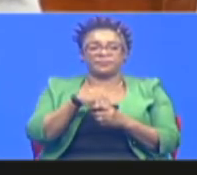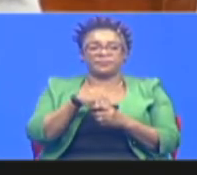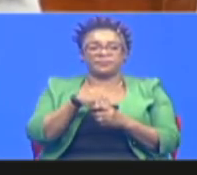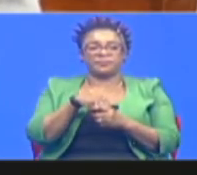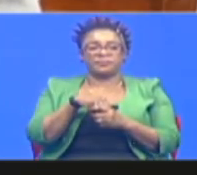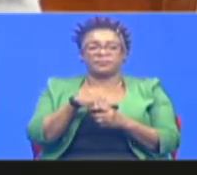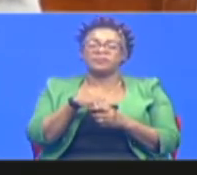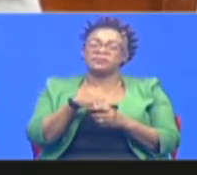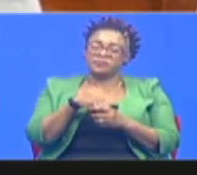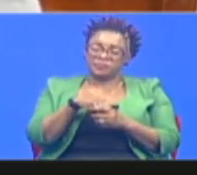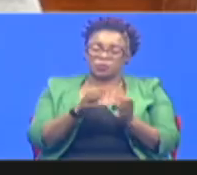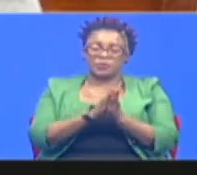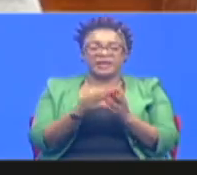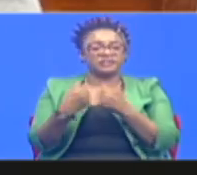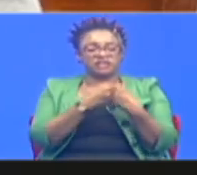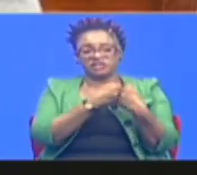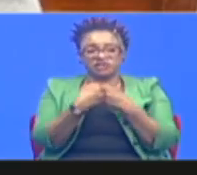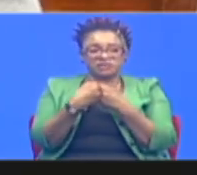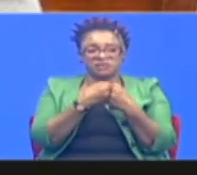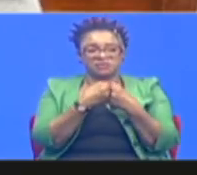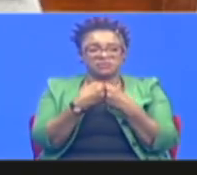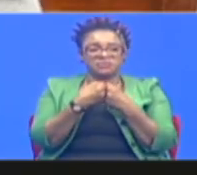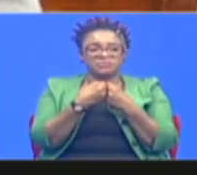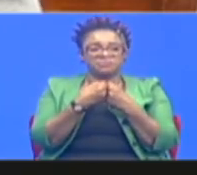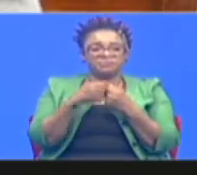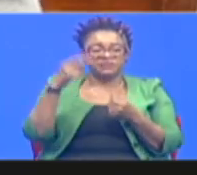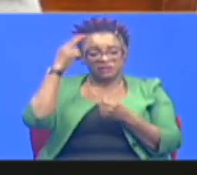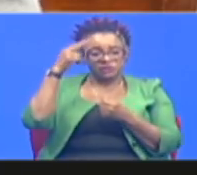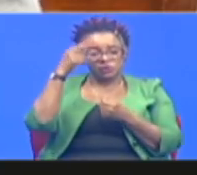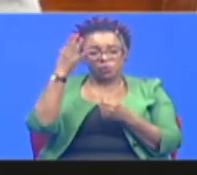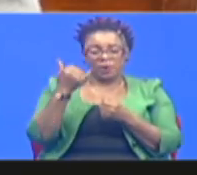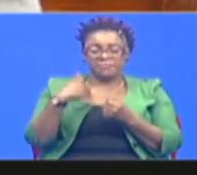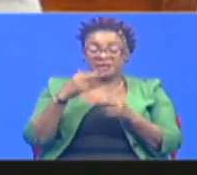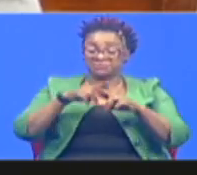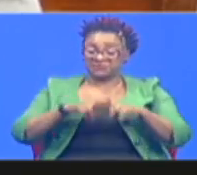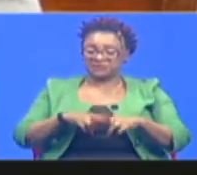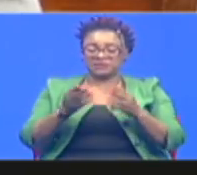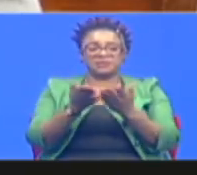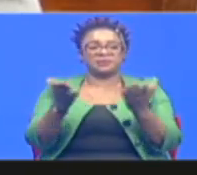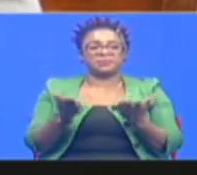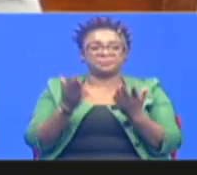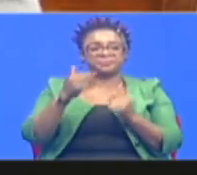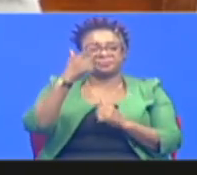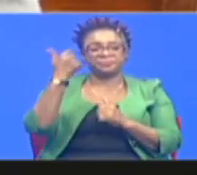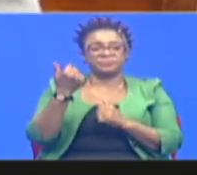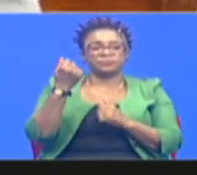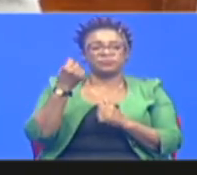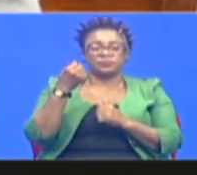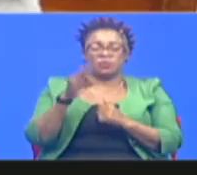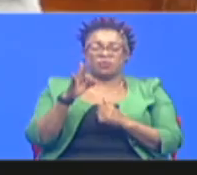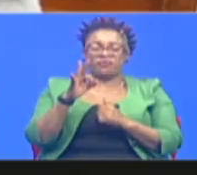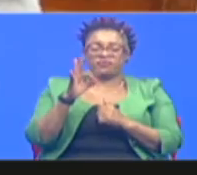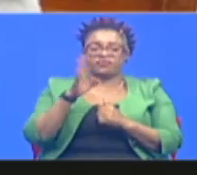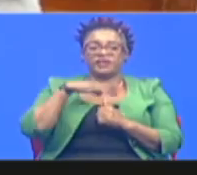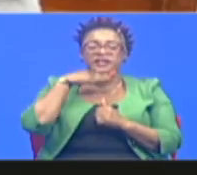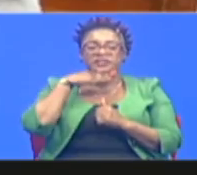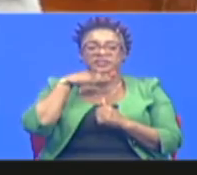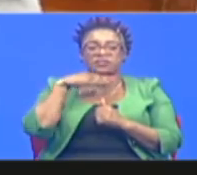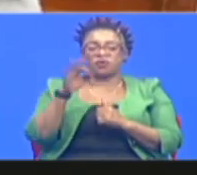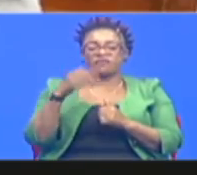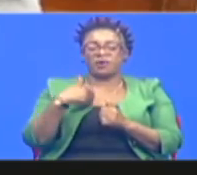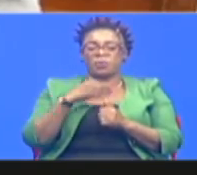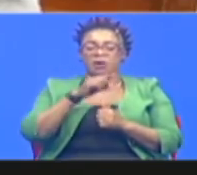challenges. You know, the reason why I'm seated on this seat is because of the loss of our late governor, Dr.